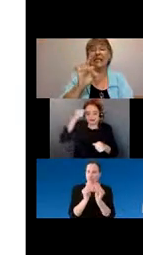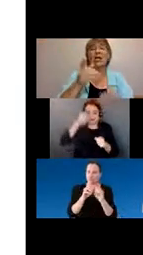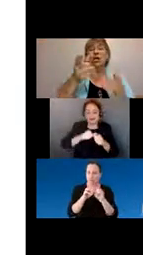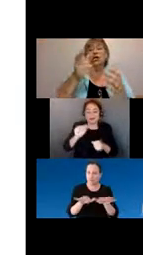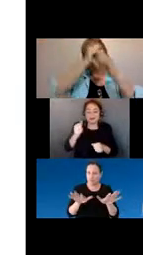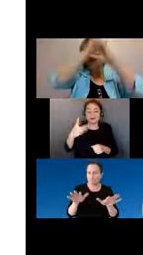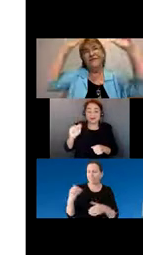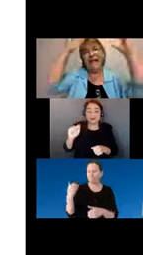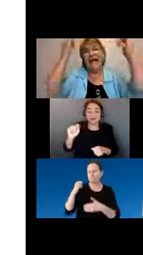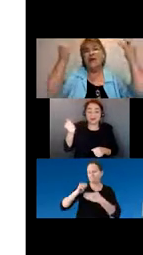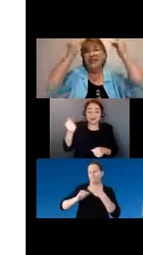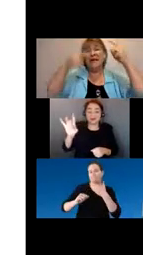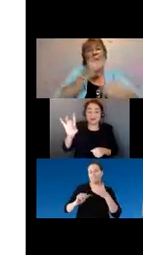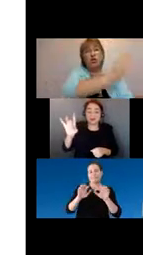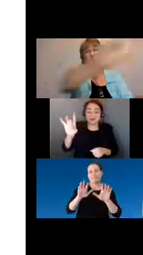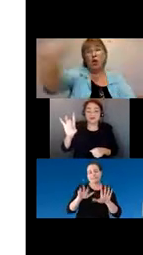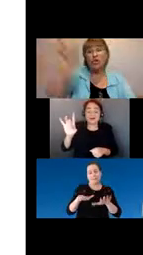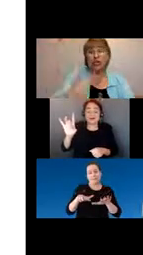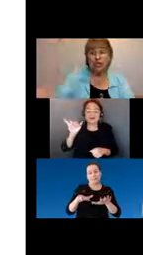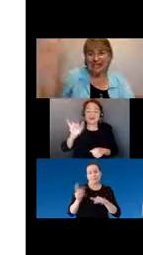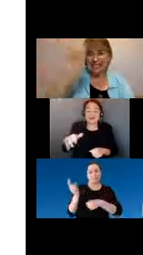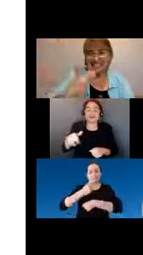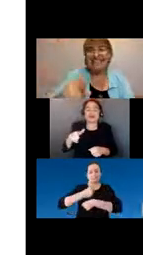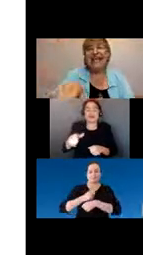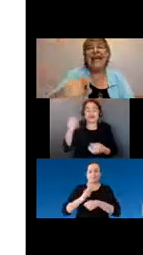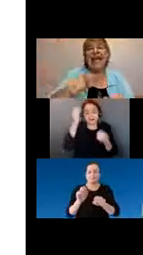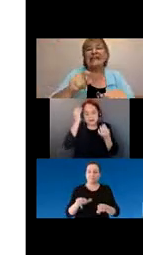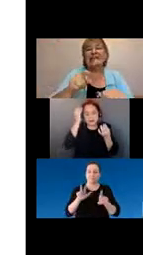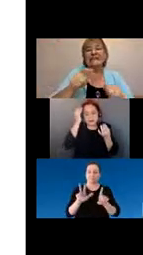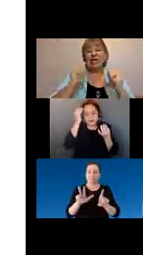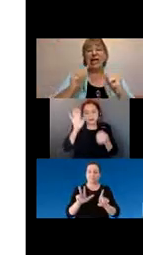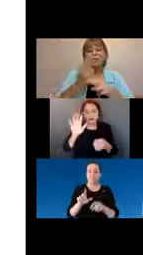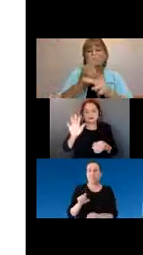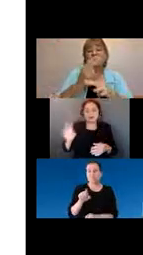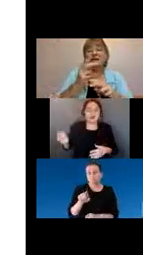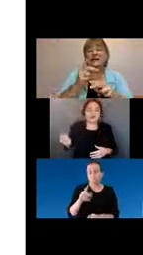18th to now think about your journeys and